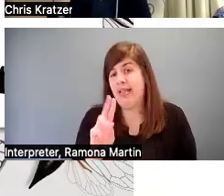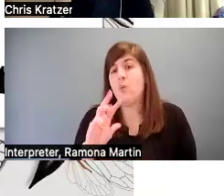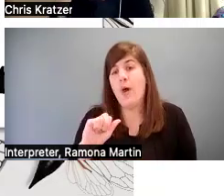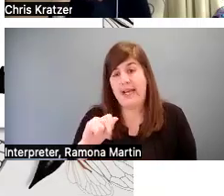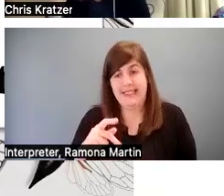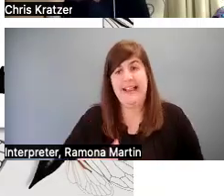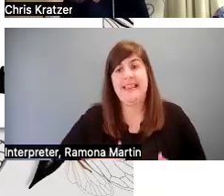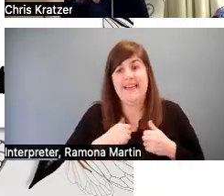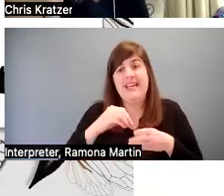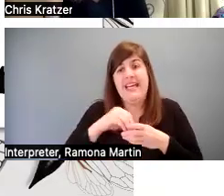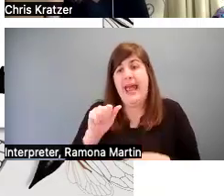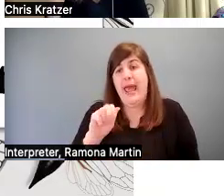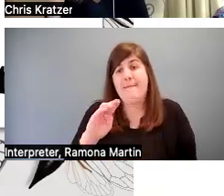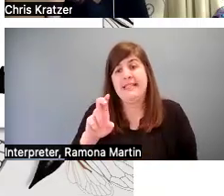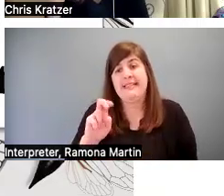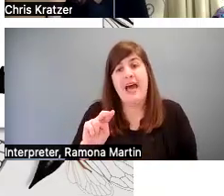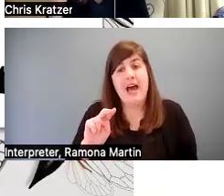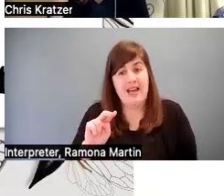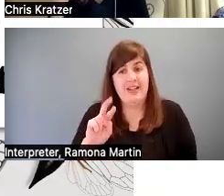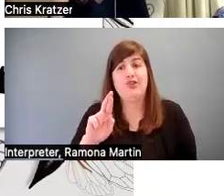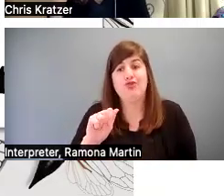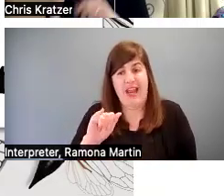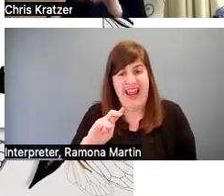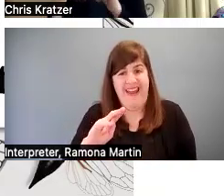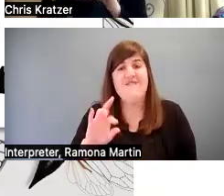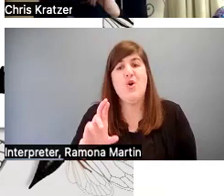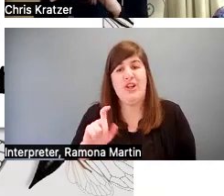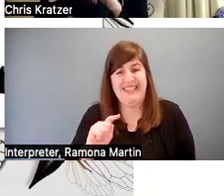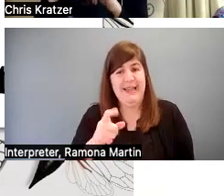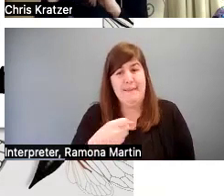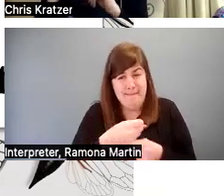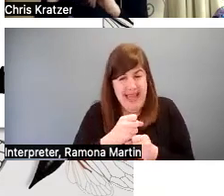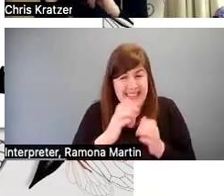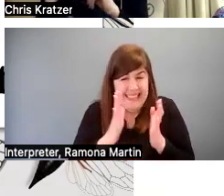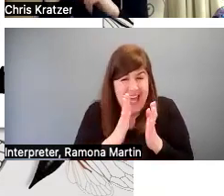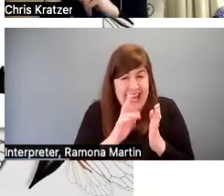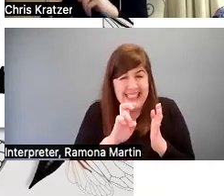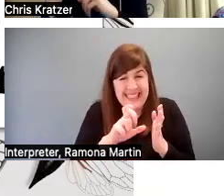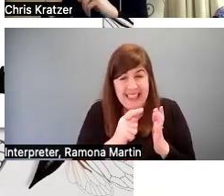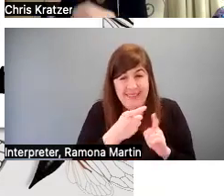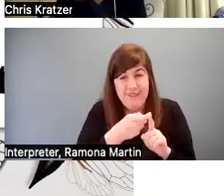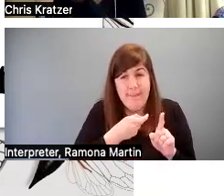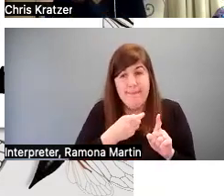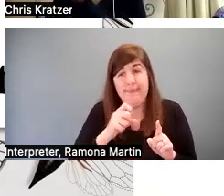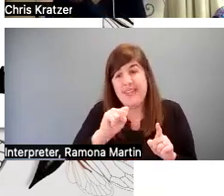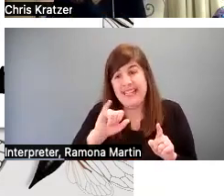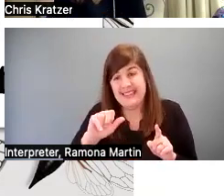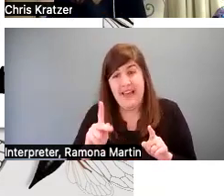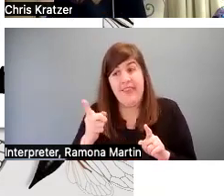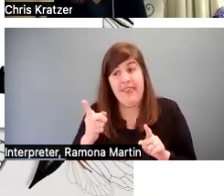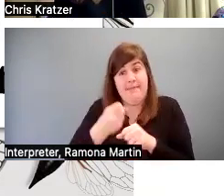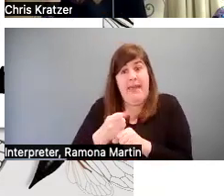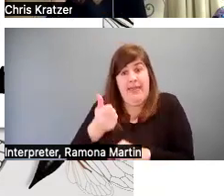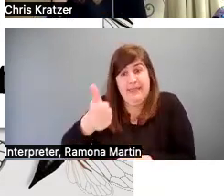the Amazon rainforest. And they make these little tiny little nests out of silk that they produce